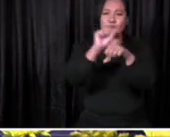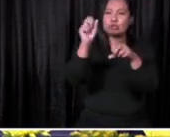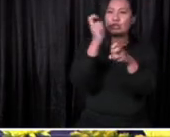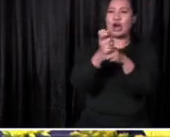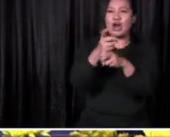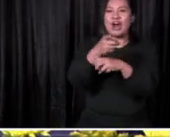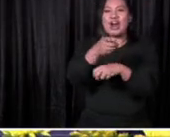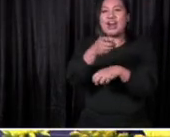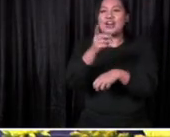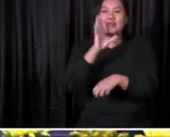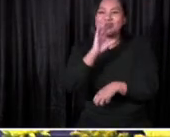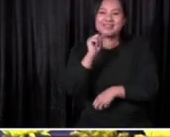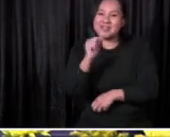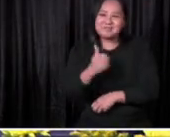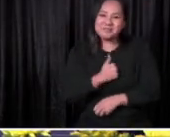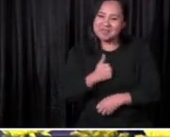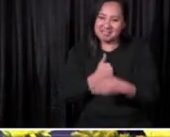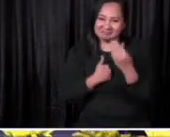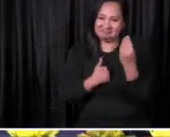us.